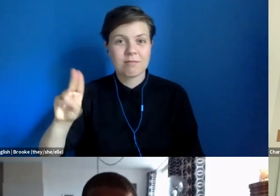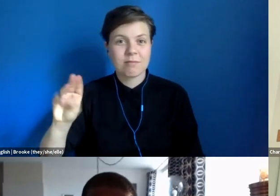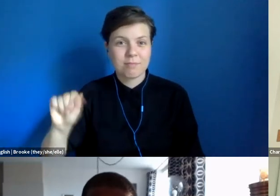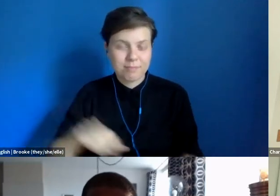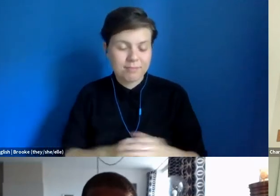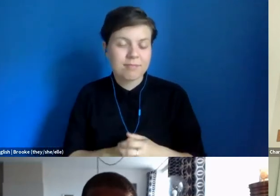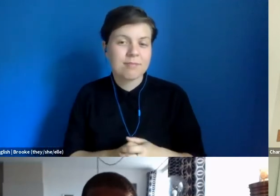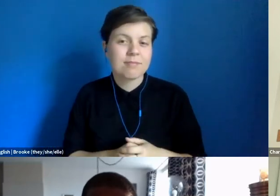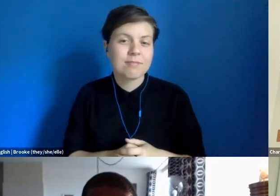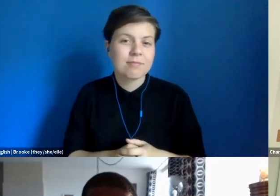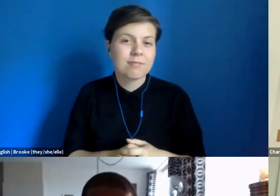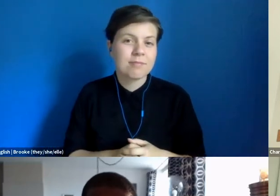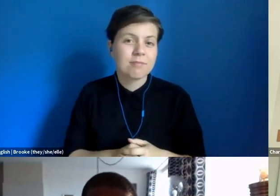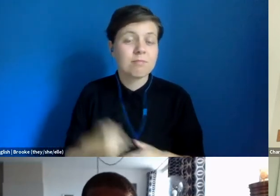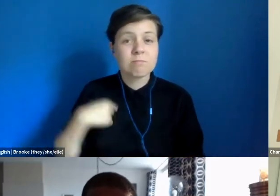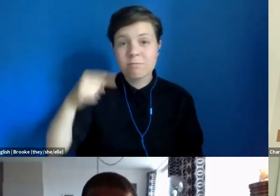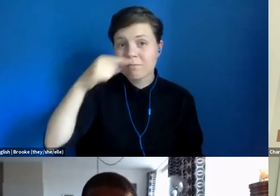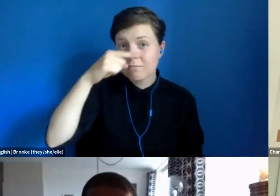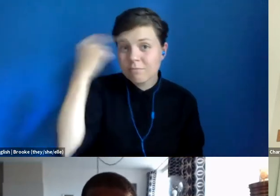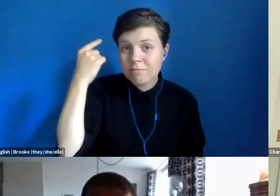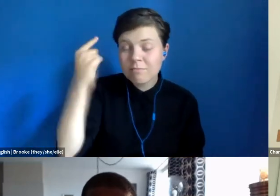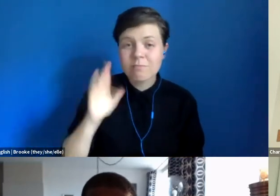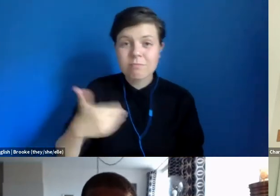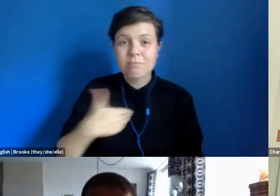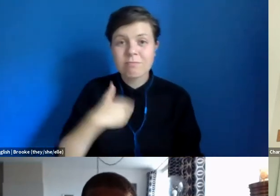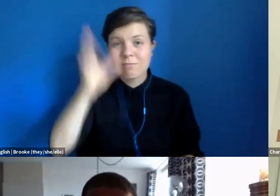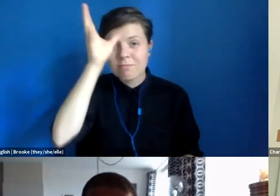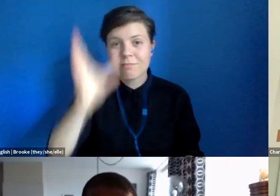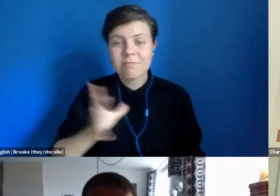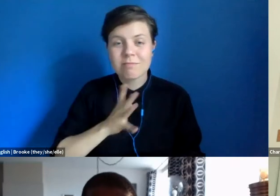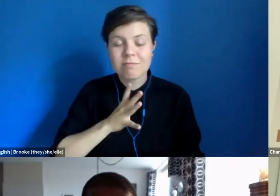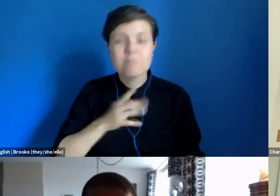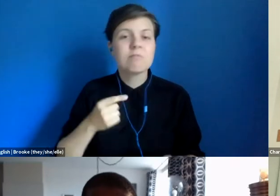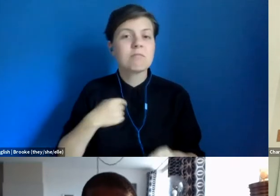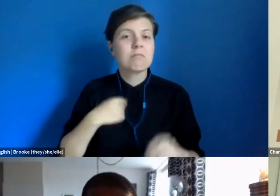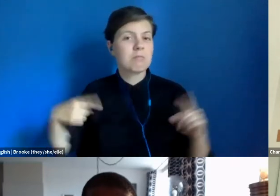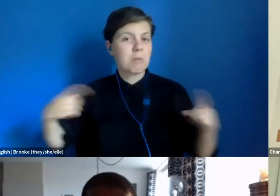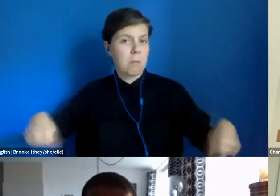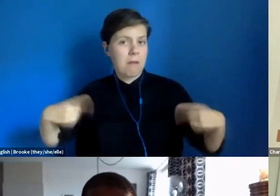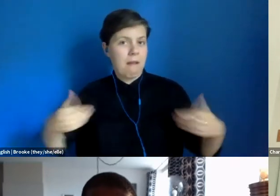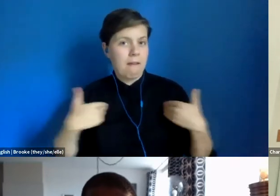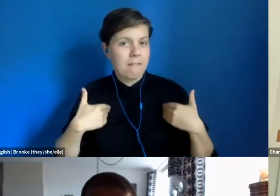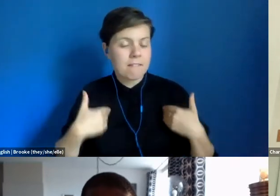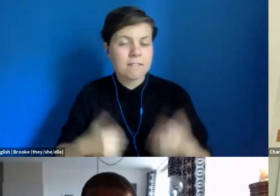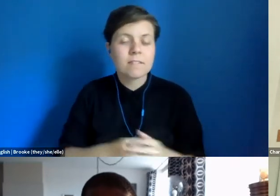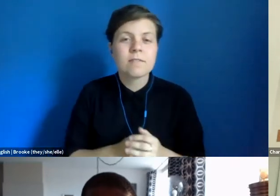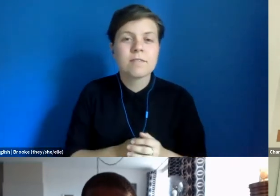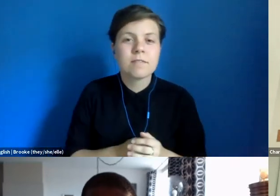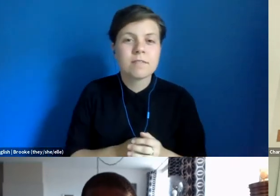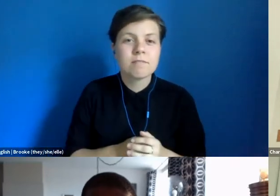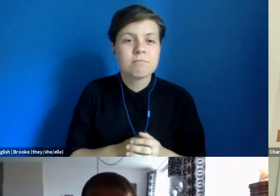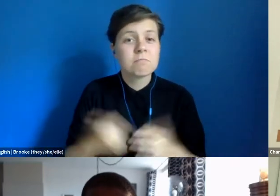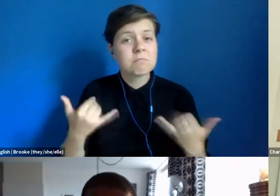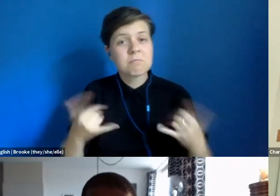I am a Black cis male wheelchair user, and I'm wearing